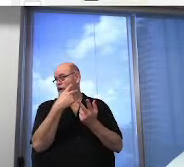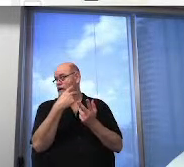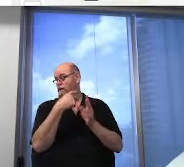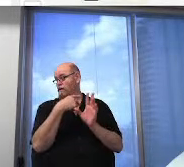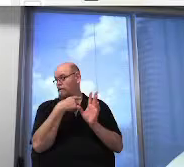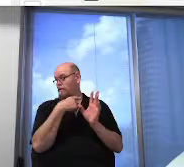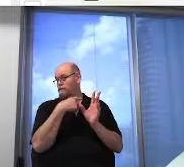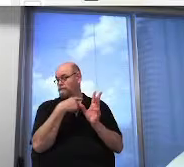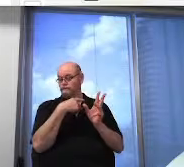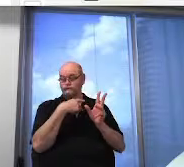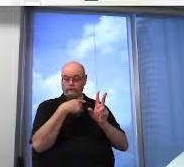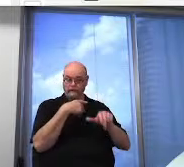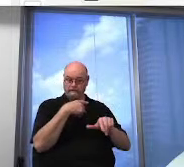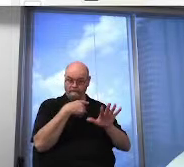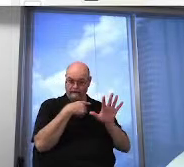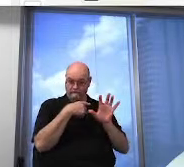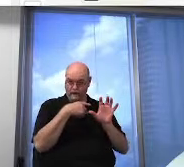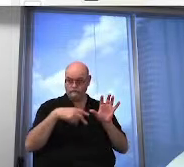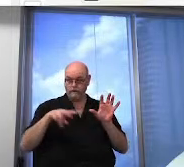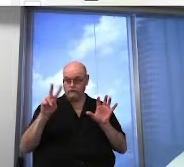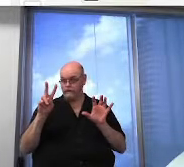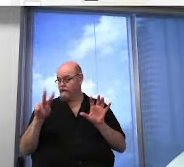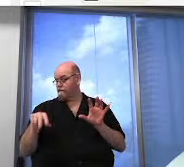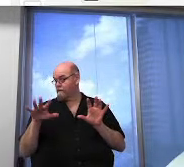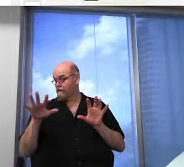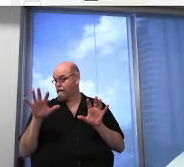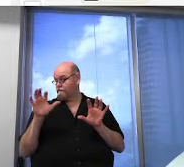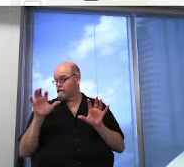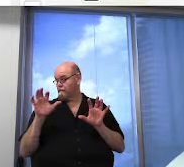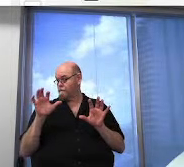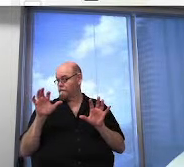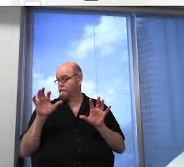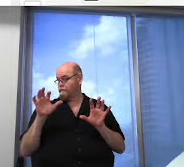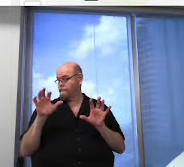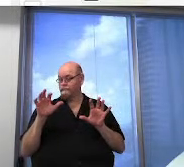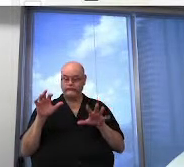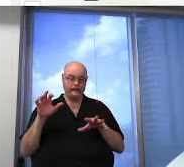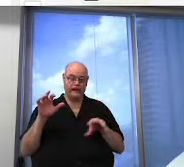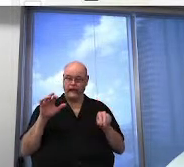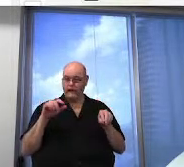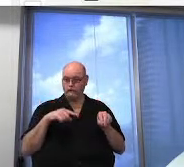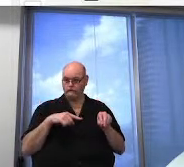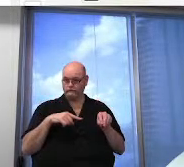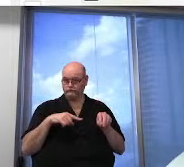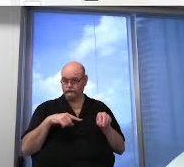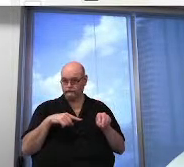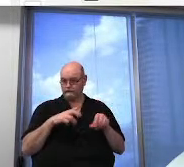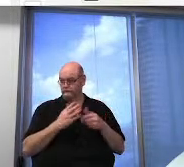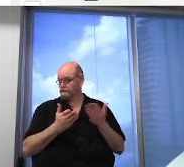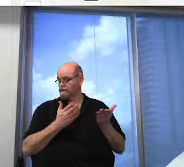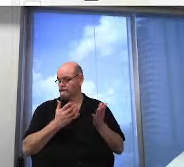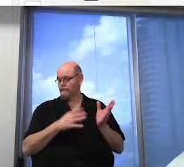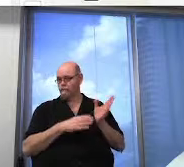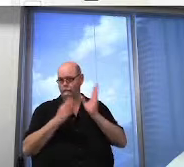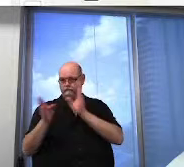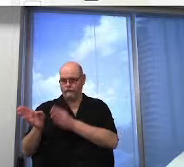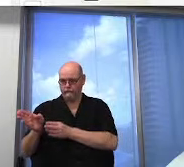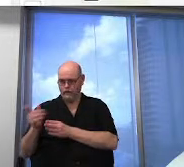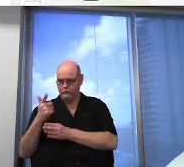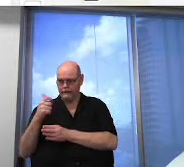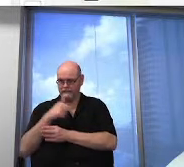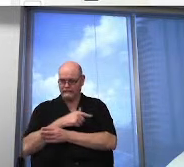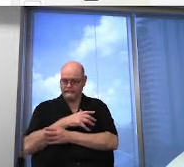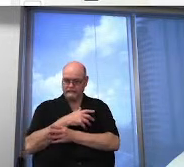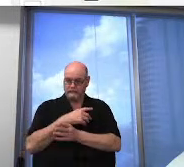system, 2,500 customers, 2,500 customers. Out-of-service equipment on my left, I'm going to move it out all of them here because this is